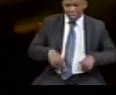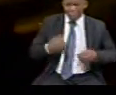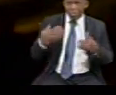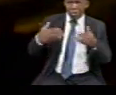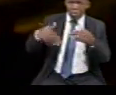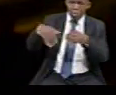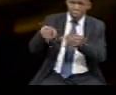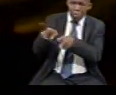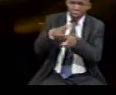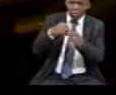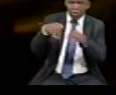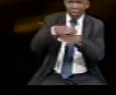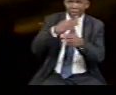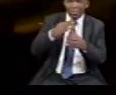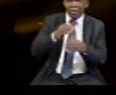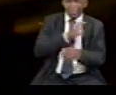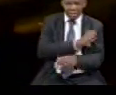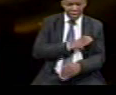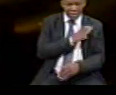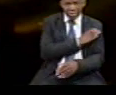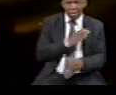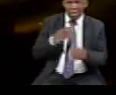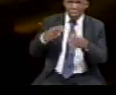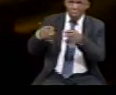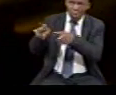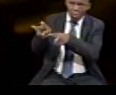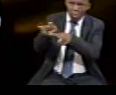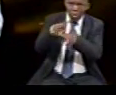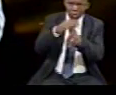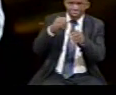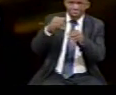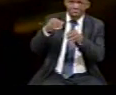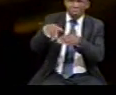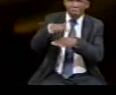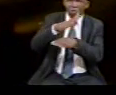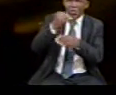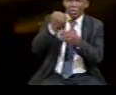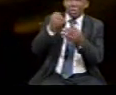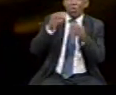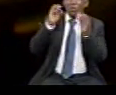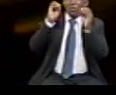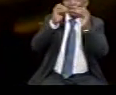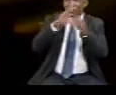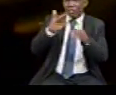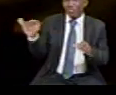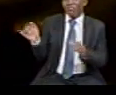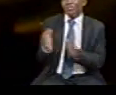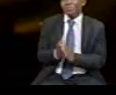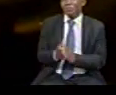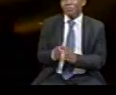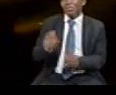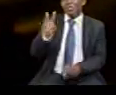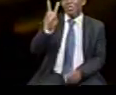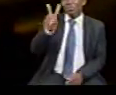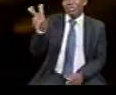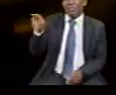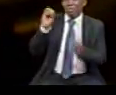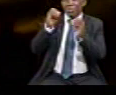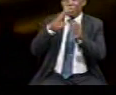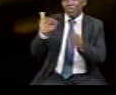Watch over your doctrine. the 22 cardinal doctrine that